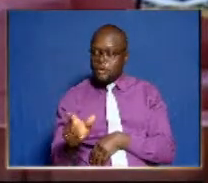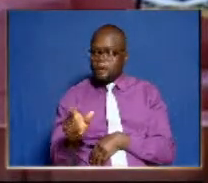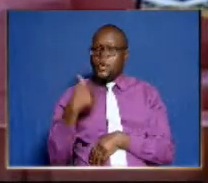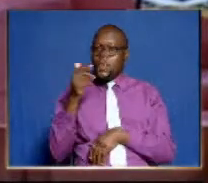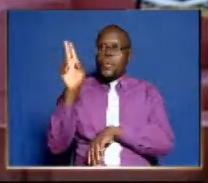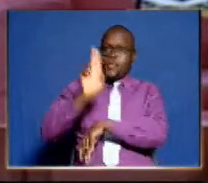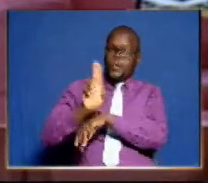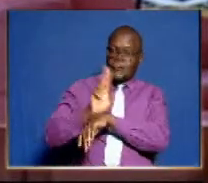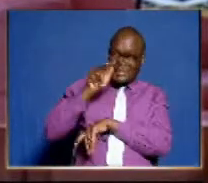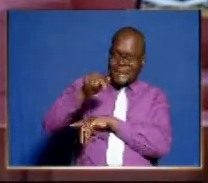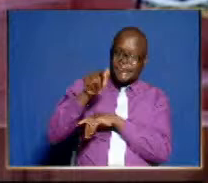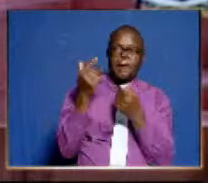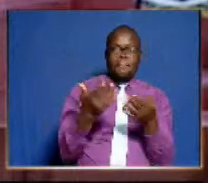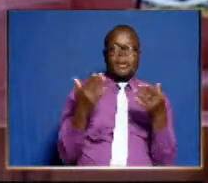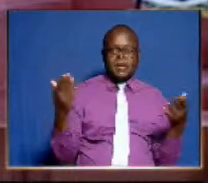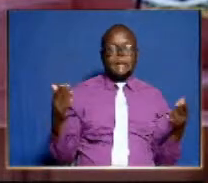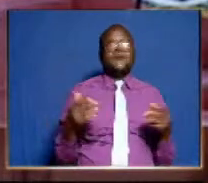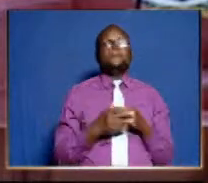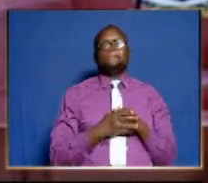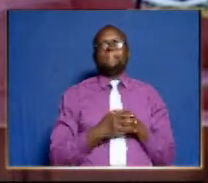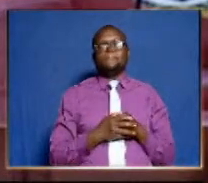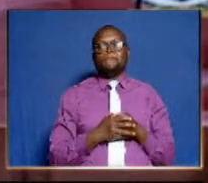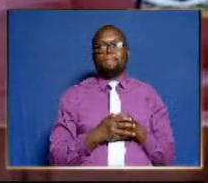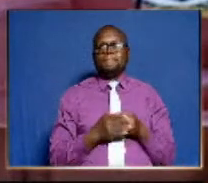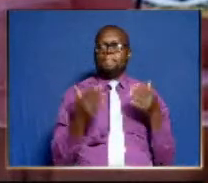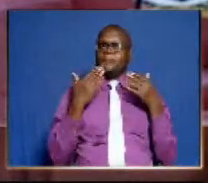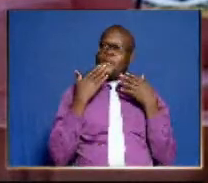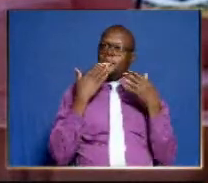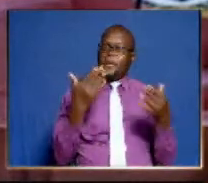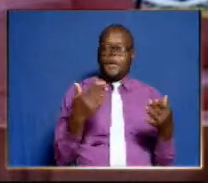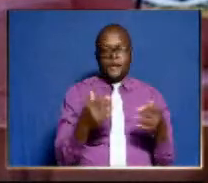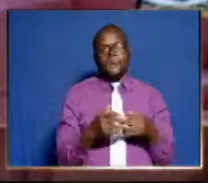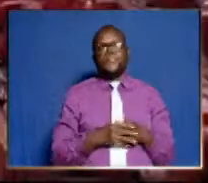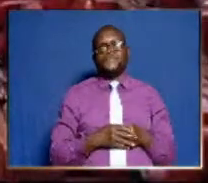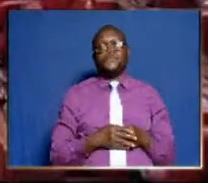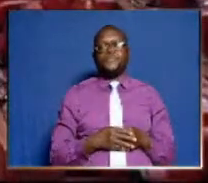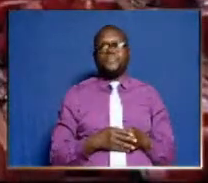use this facility? Thank you, Mr. Speaker.